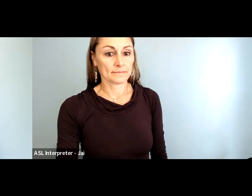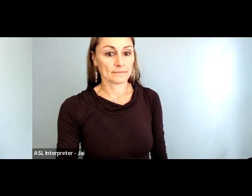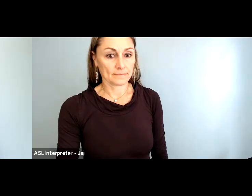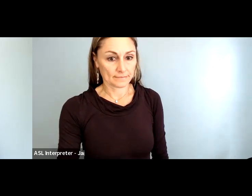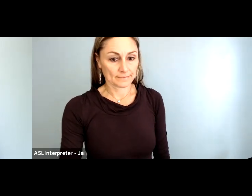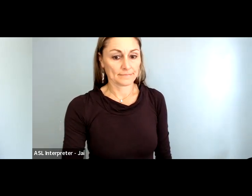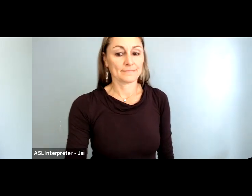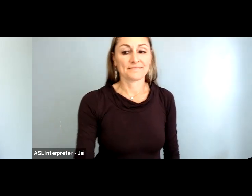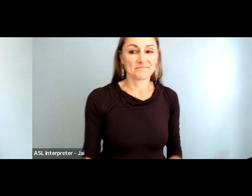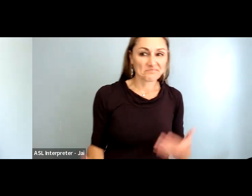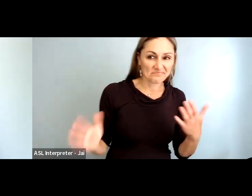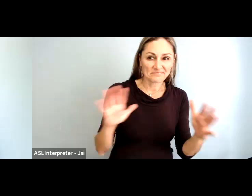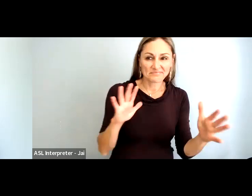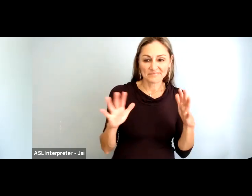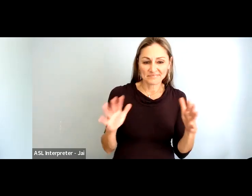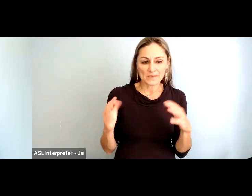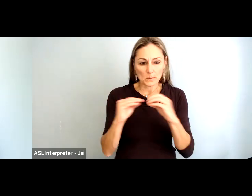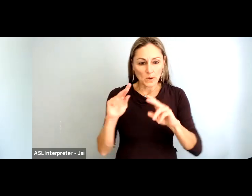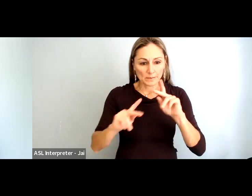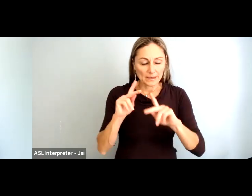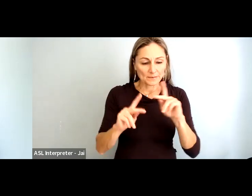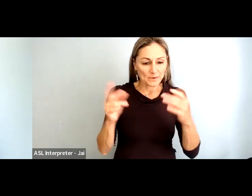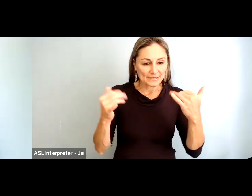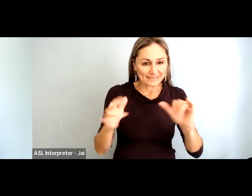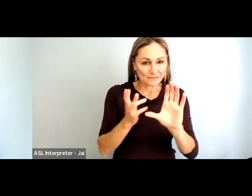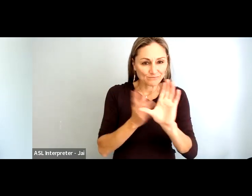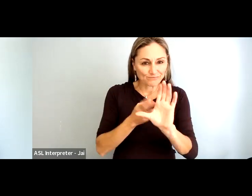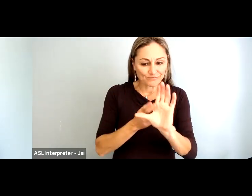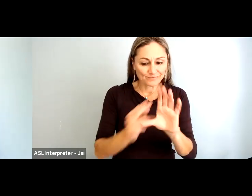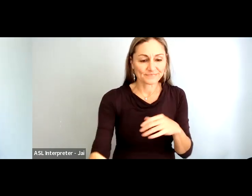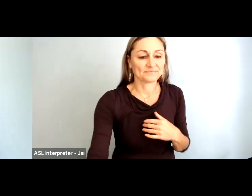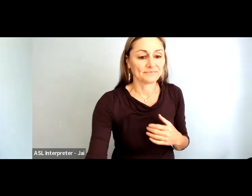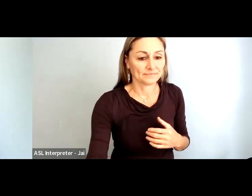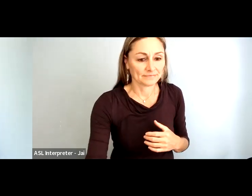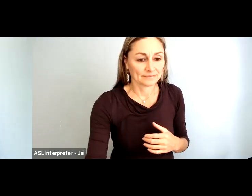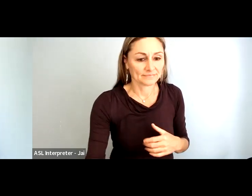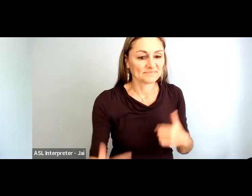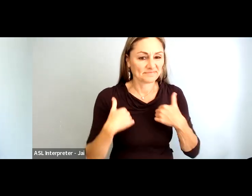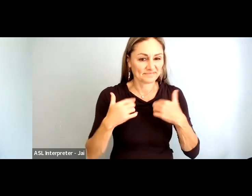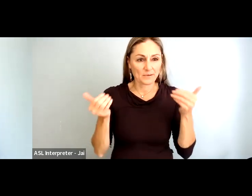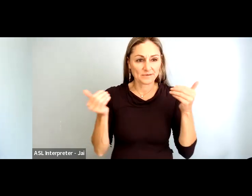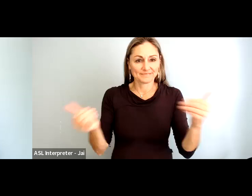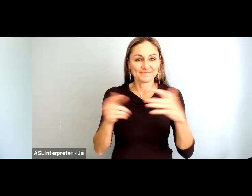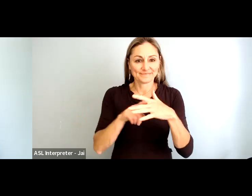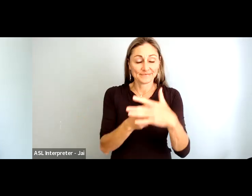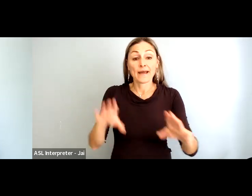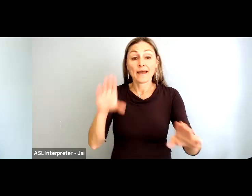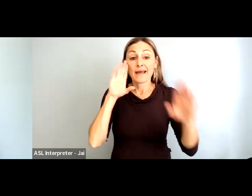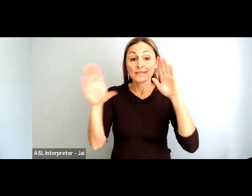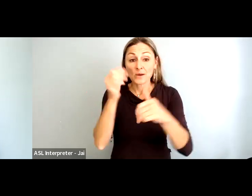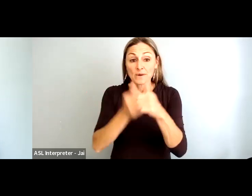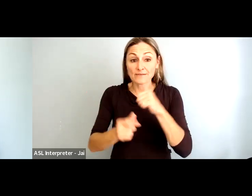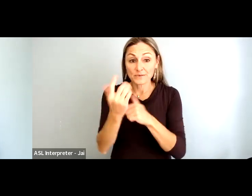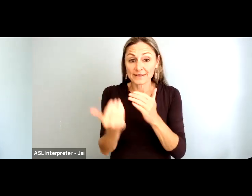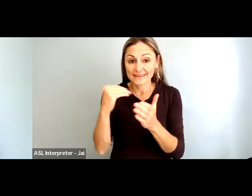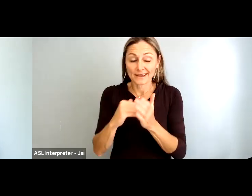Looks like we're still populating a little bit, but I'm going to get us started. So hello everyone again,